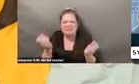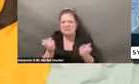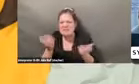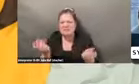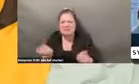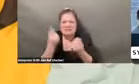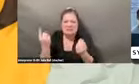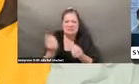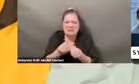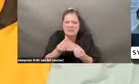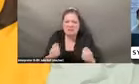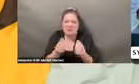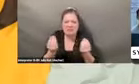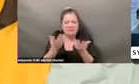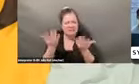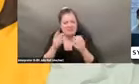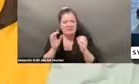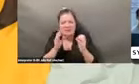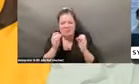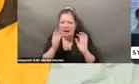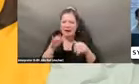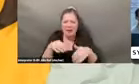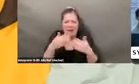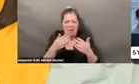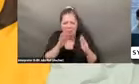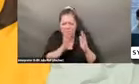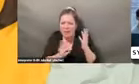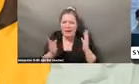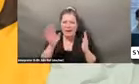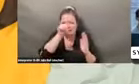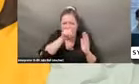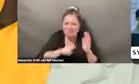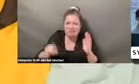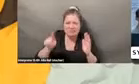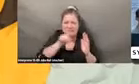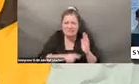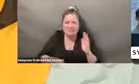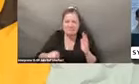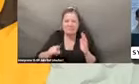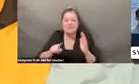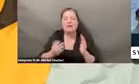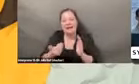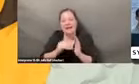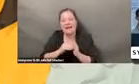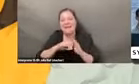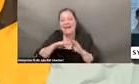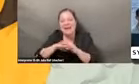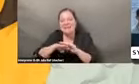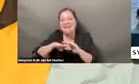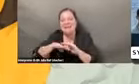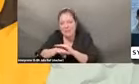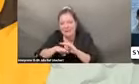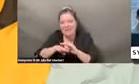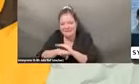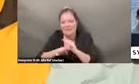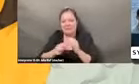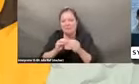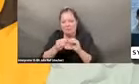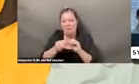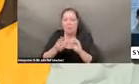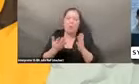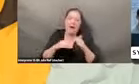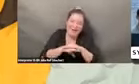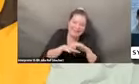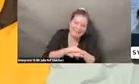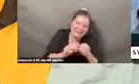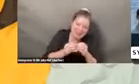cannot find the feedback mechanism, that would be in the end an accessibility issue, or an access issue. So